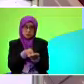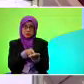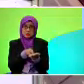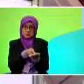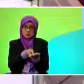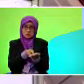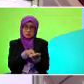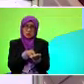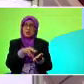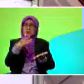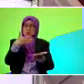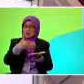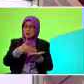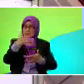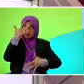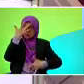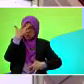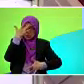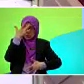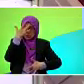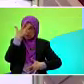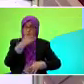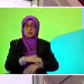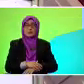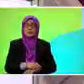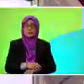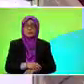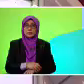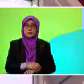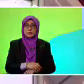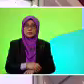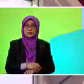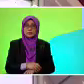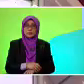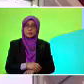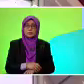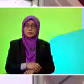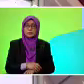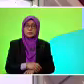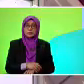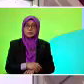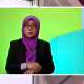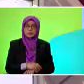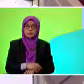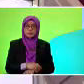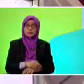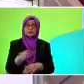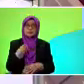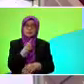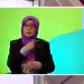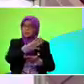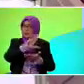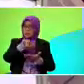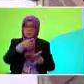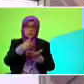diseases caused by microorganisms. So here we have learned all the uses and